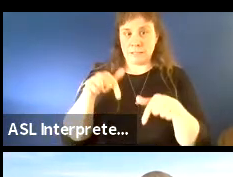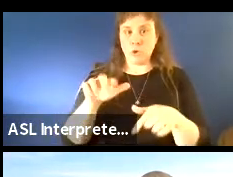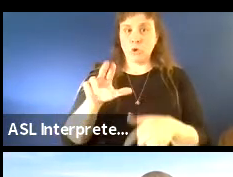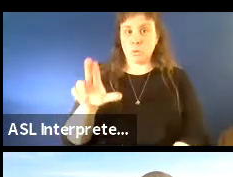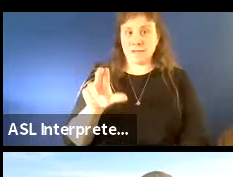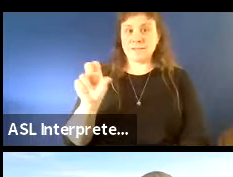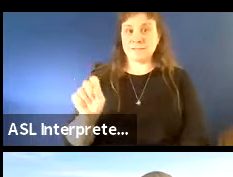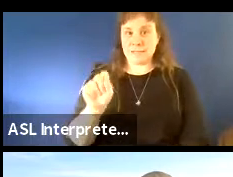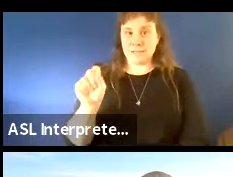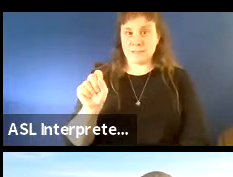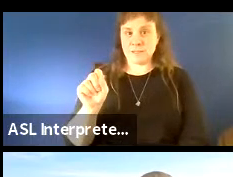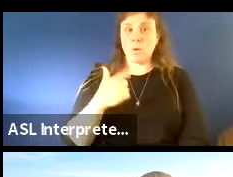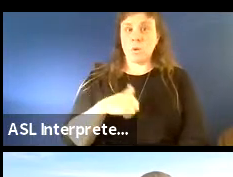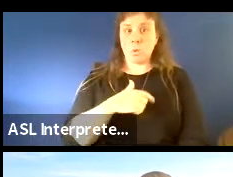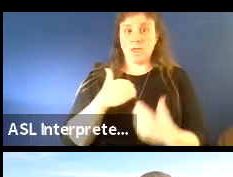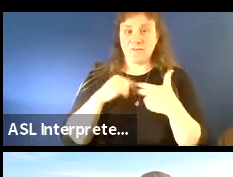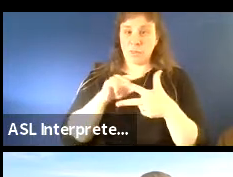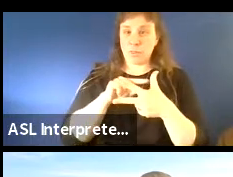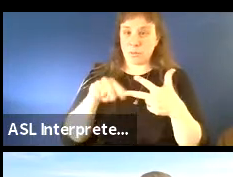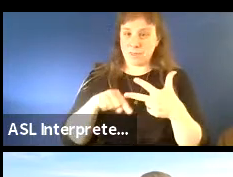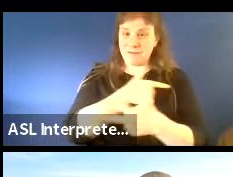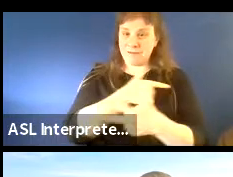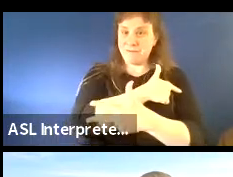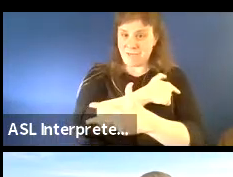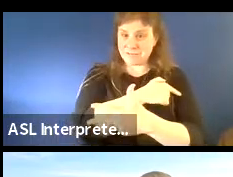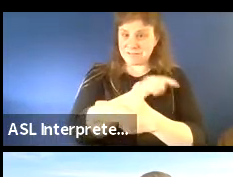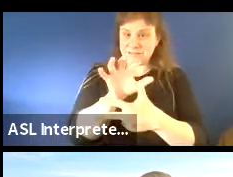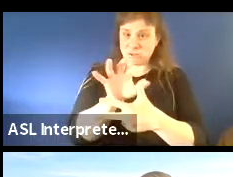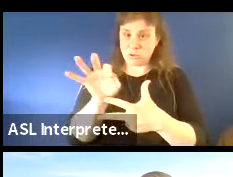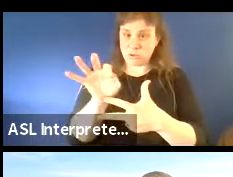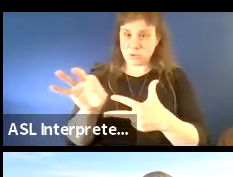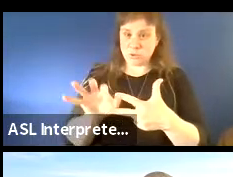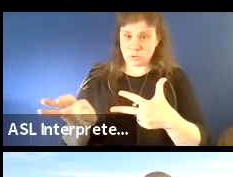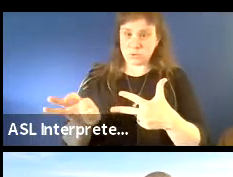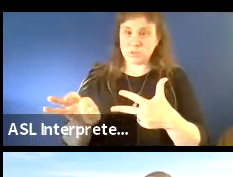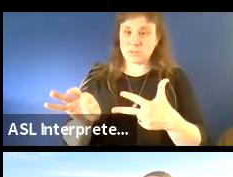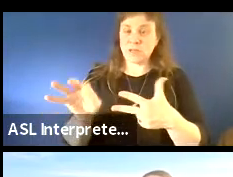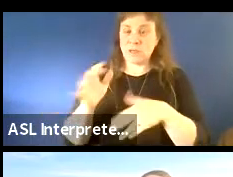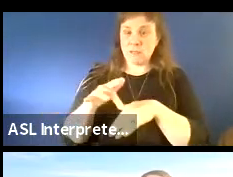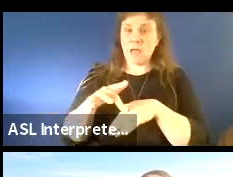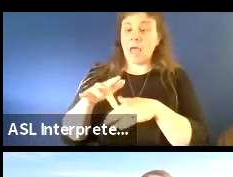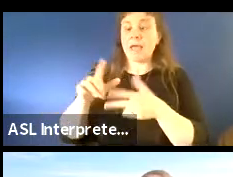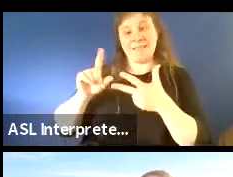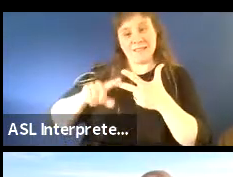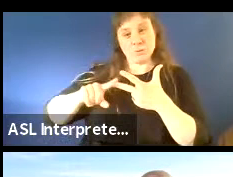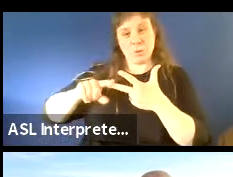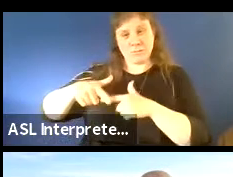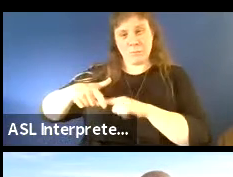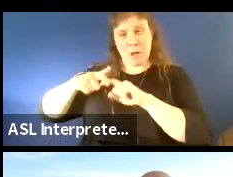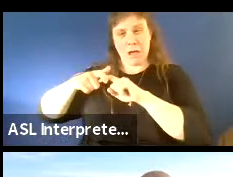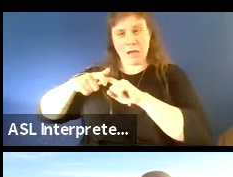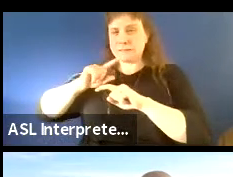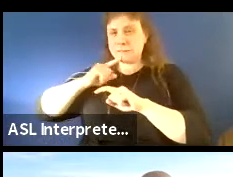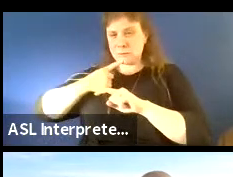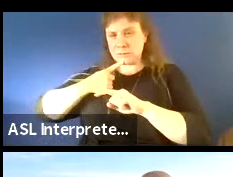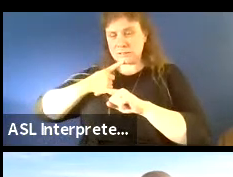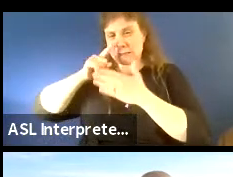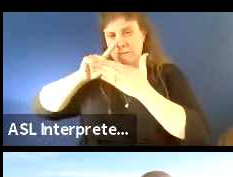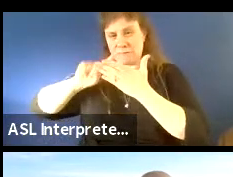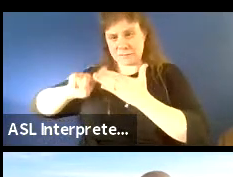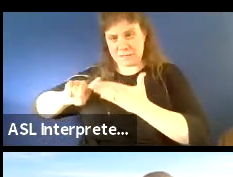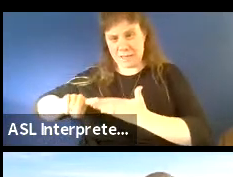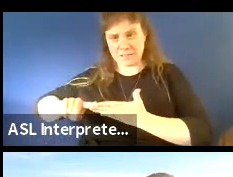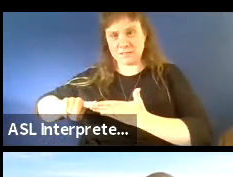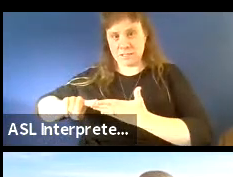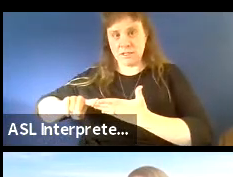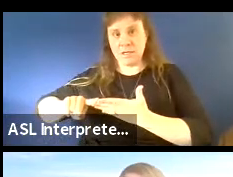we've had these 3 vaccines, right? And we're pressing pause to take this seriously and investigate. And we are going to have a point. It has been really